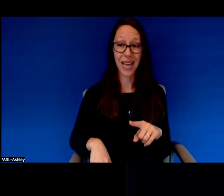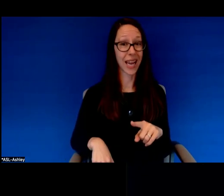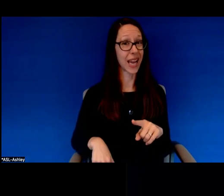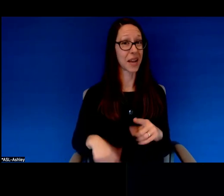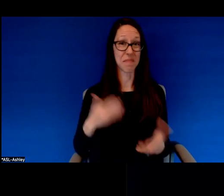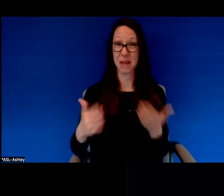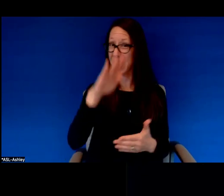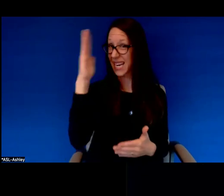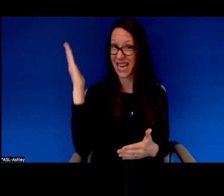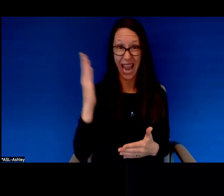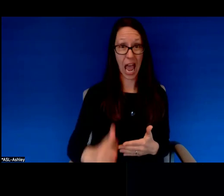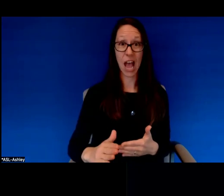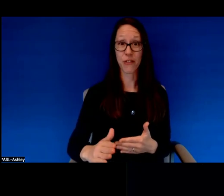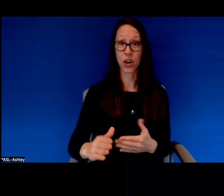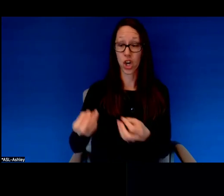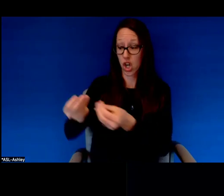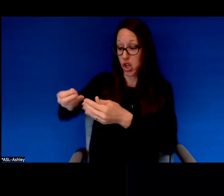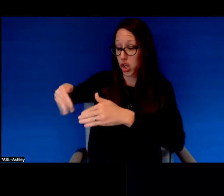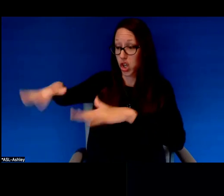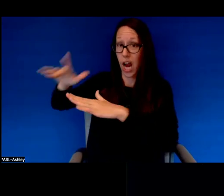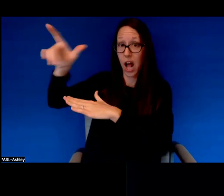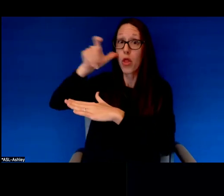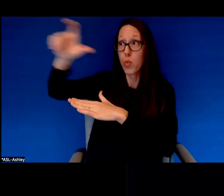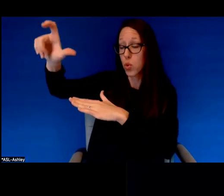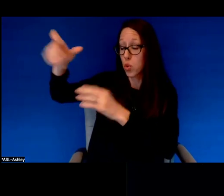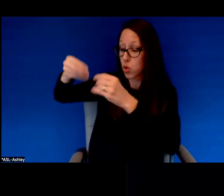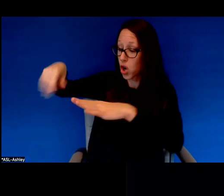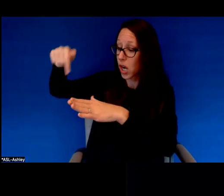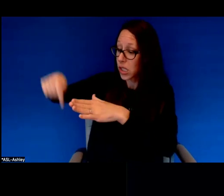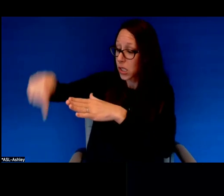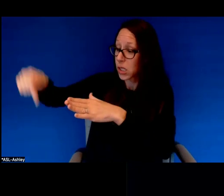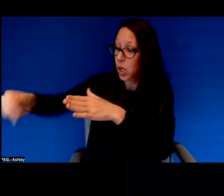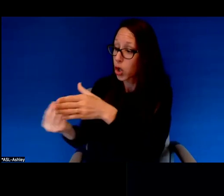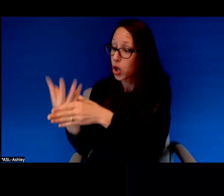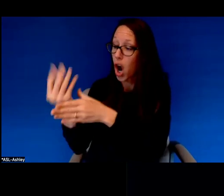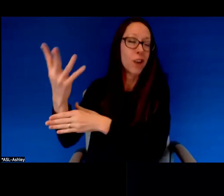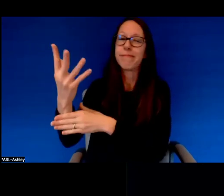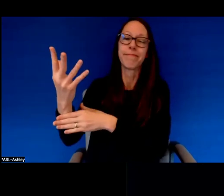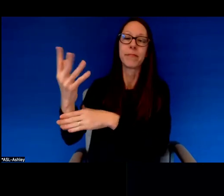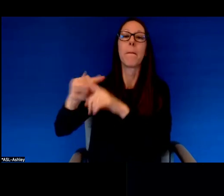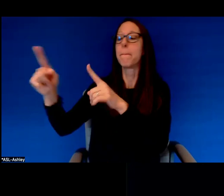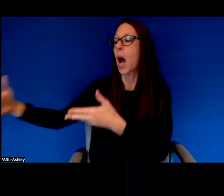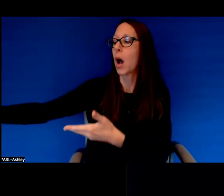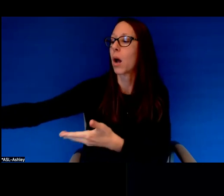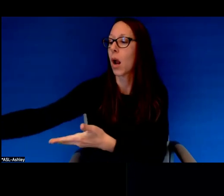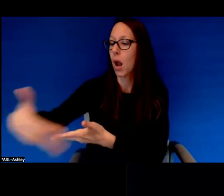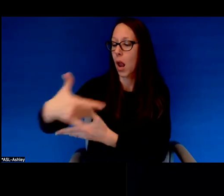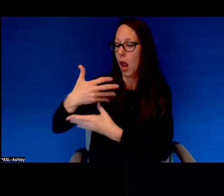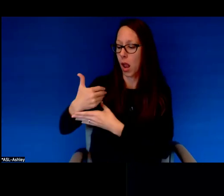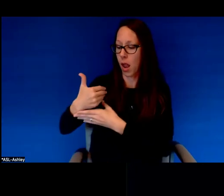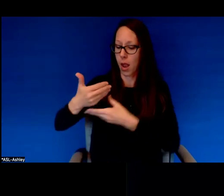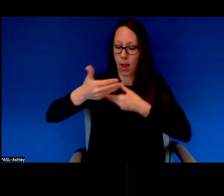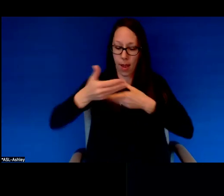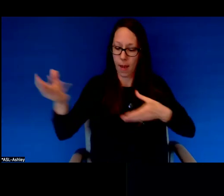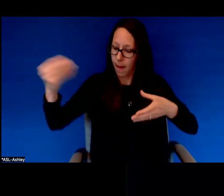ever plant directly in the moon dirt. But what we could do is we could grab that and bring it inside of its own habitat that has